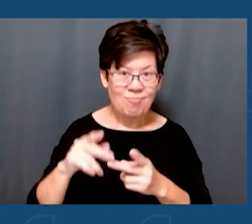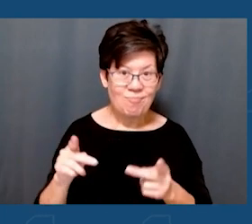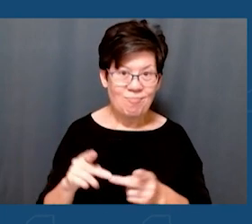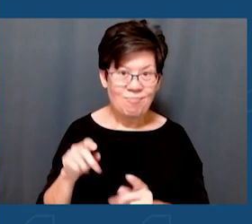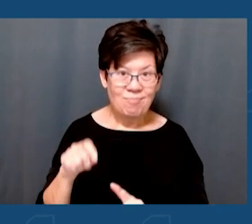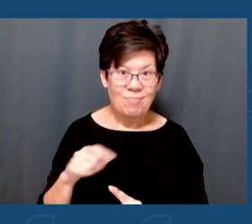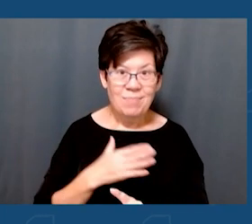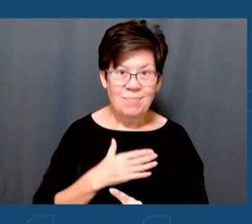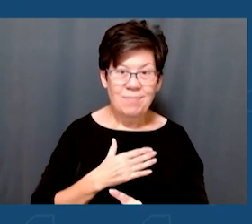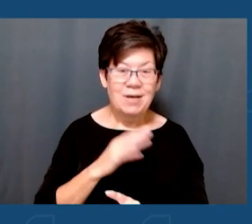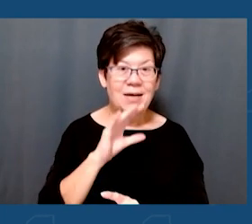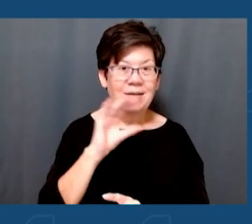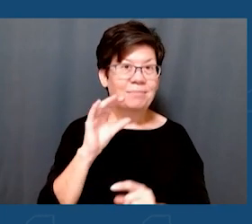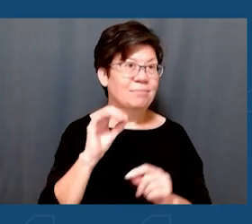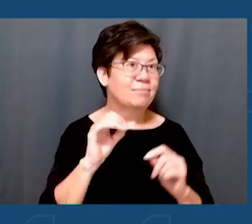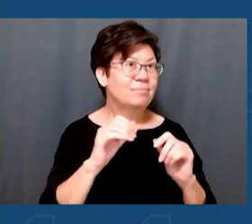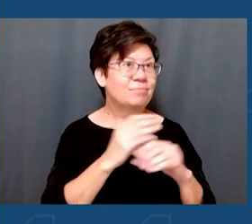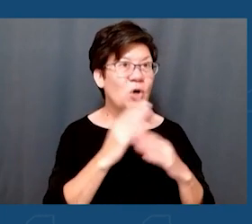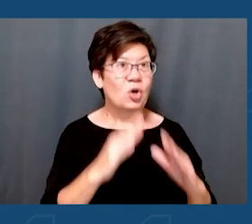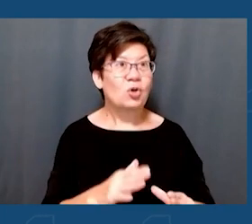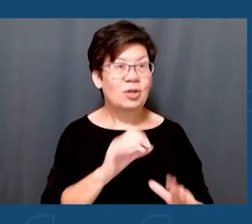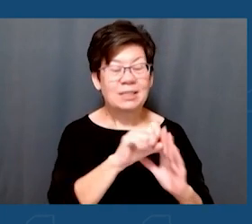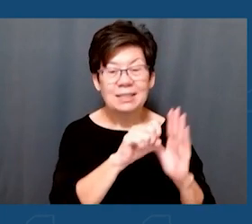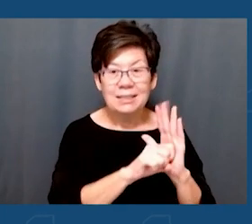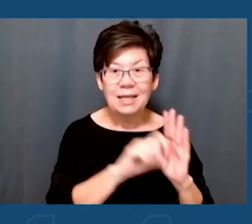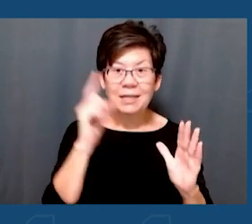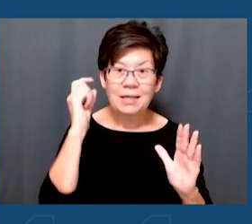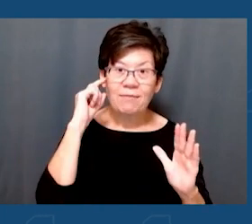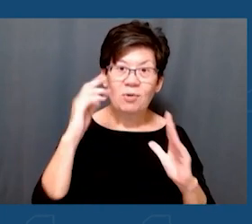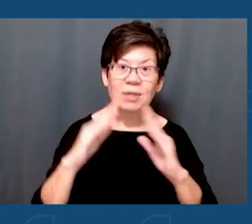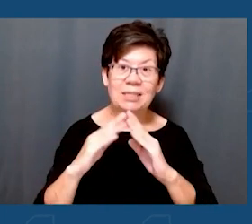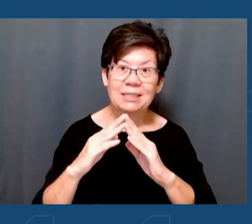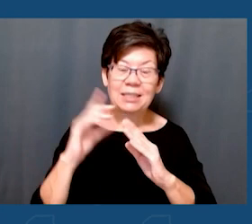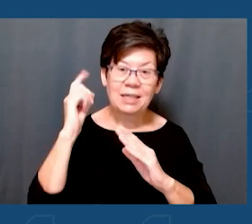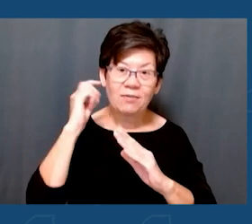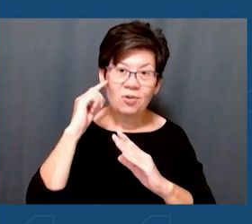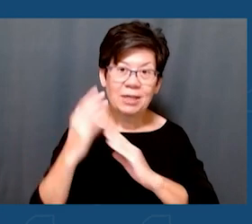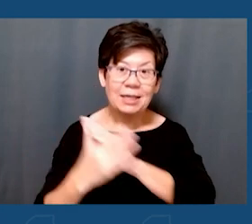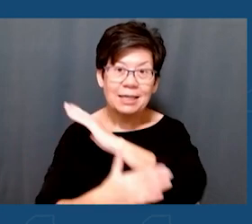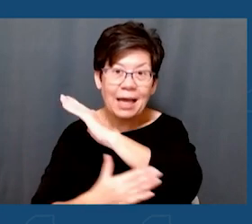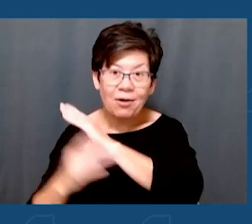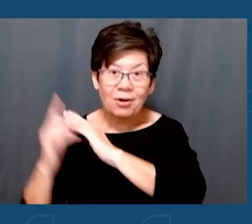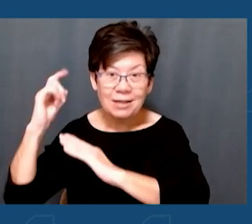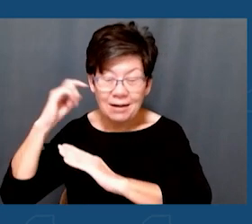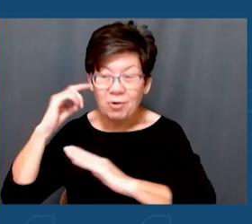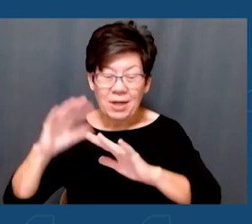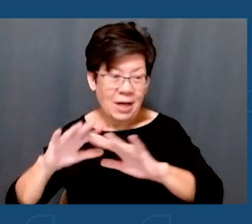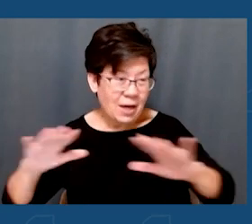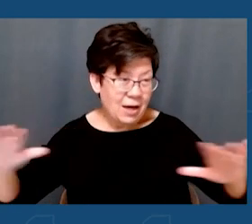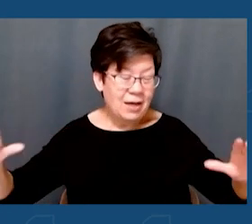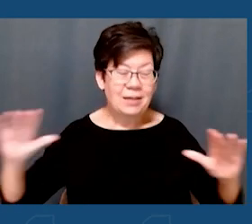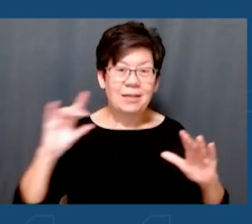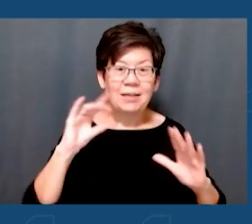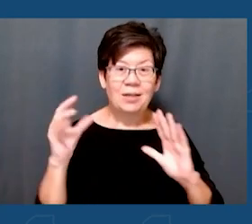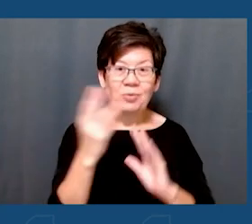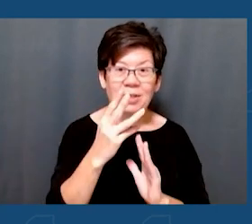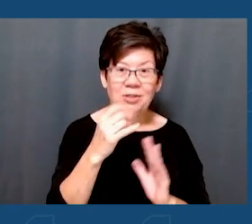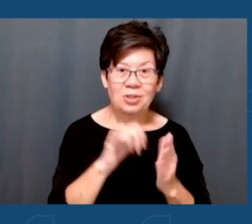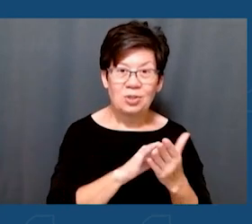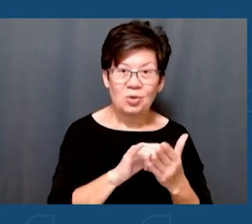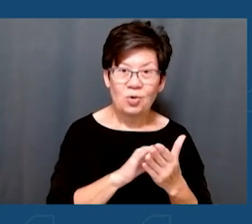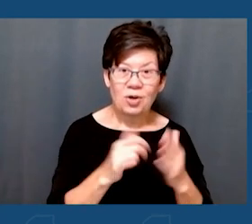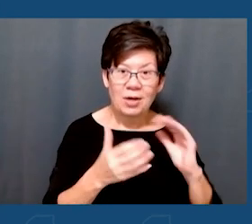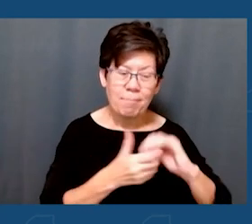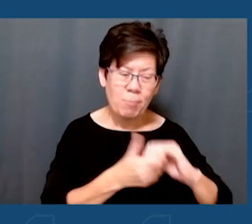in government, from state government, from city government, from county government, all across Western New York, partners from